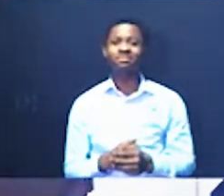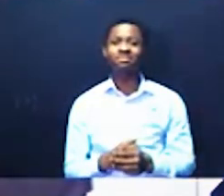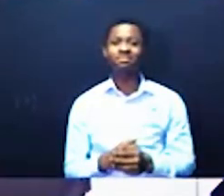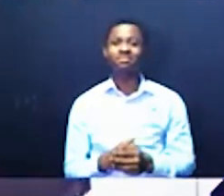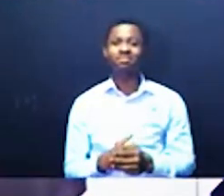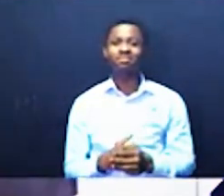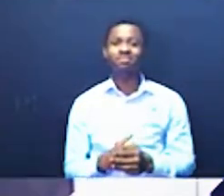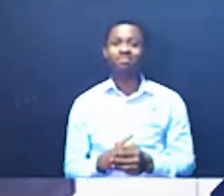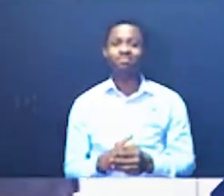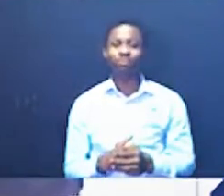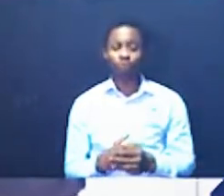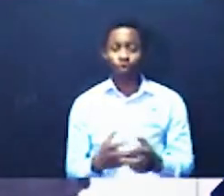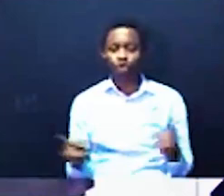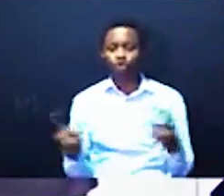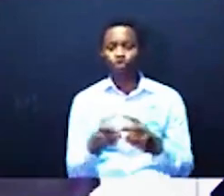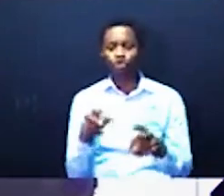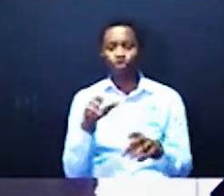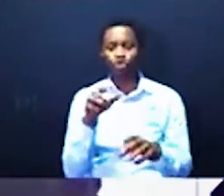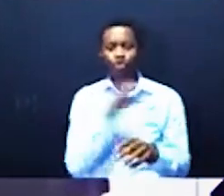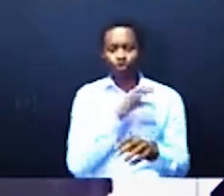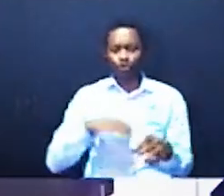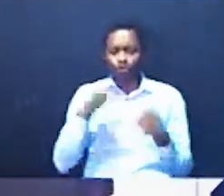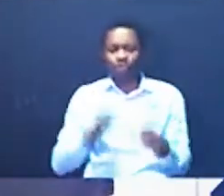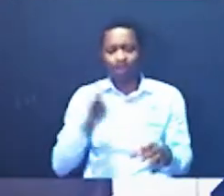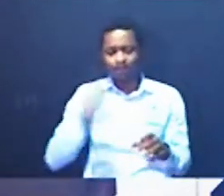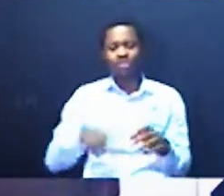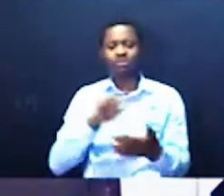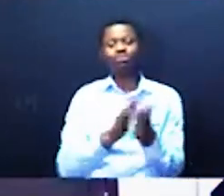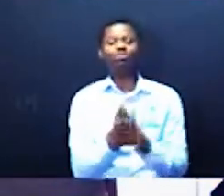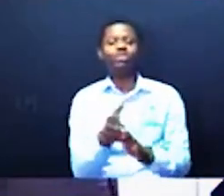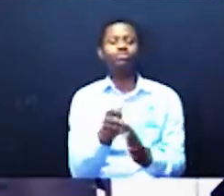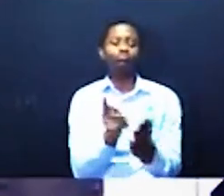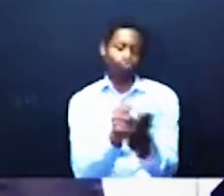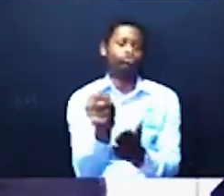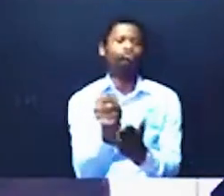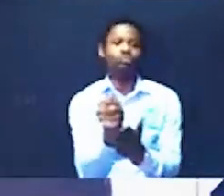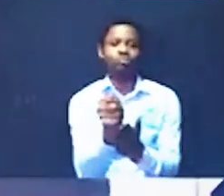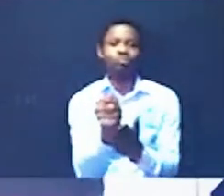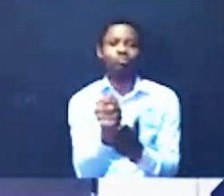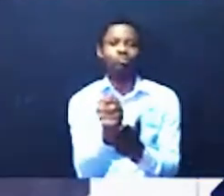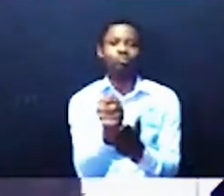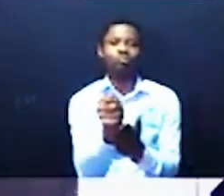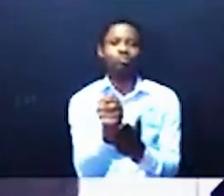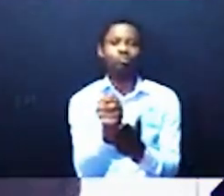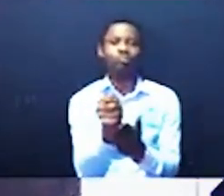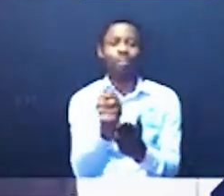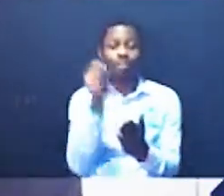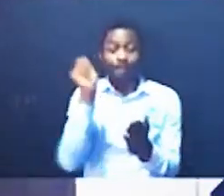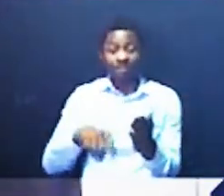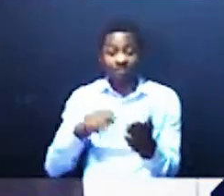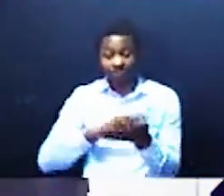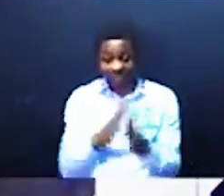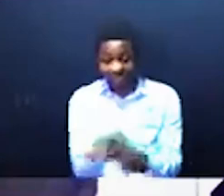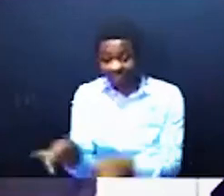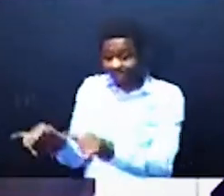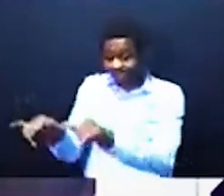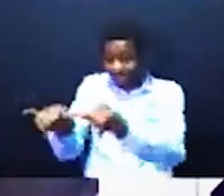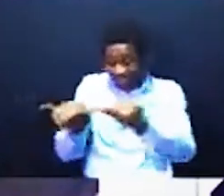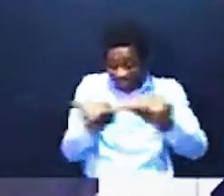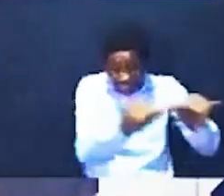So Christians got to be real. We ought to be the same